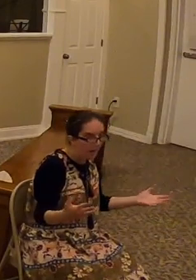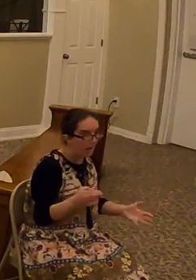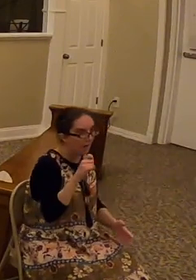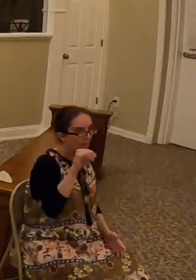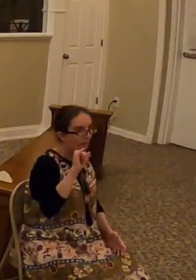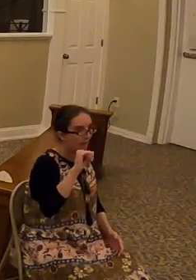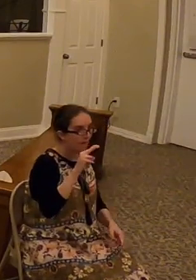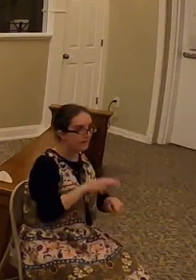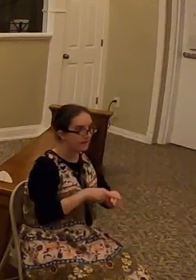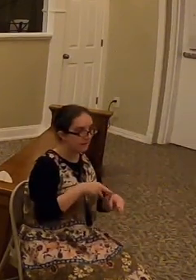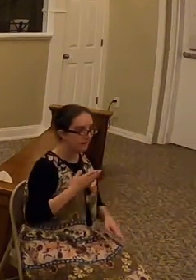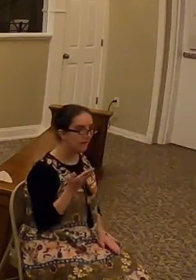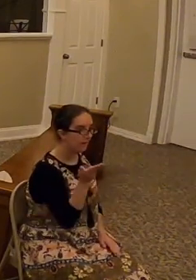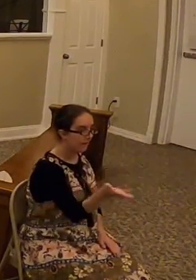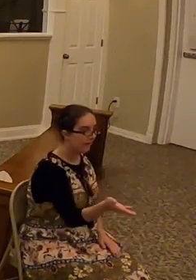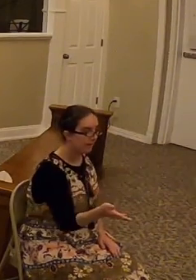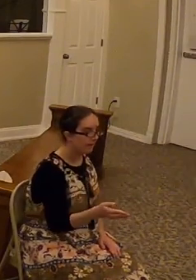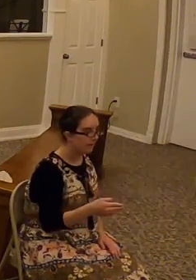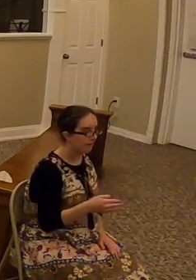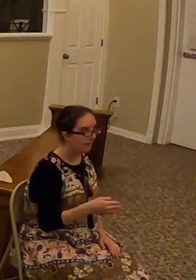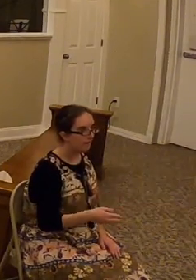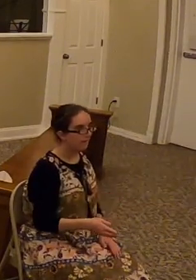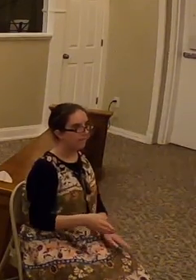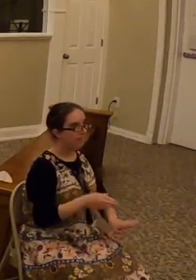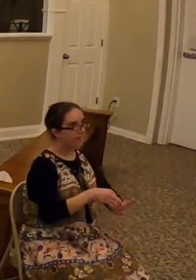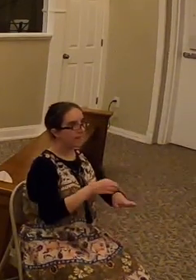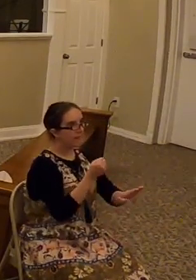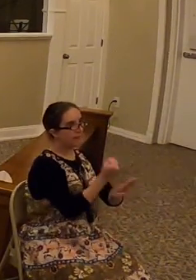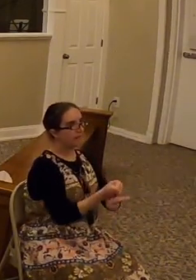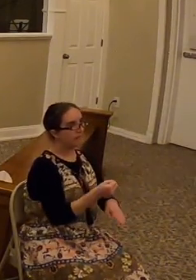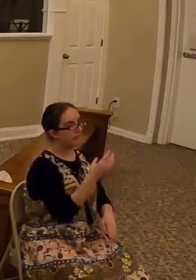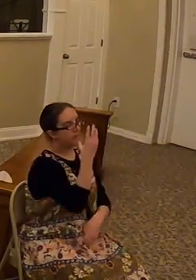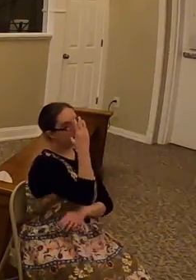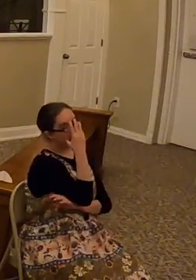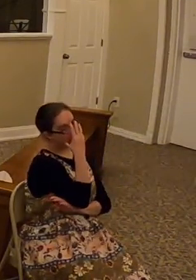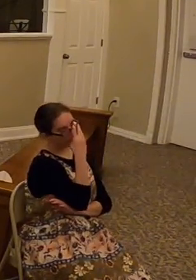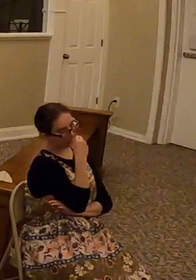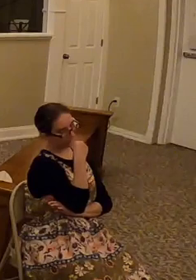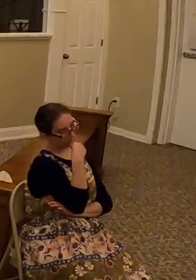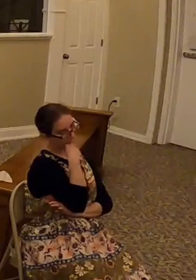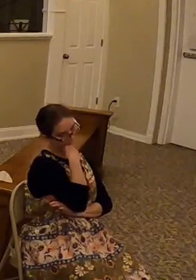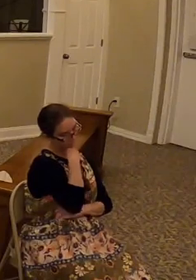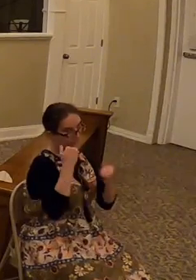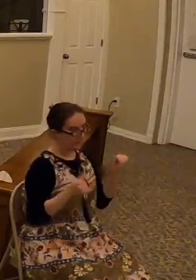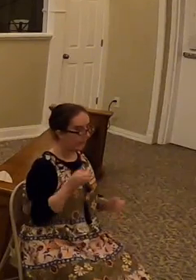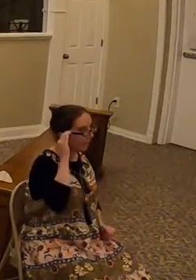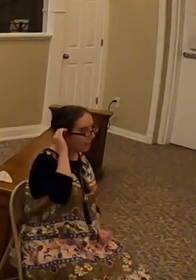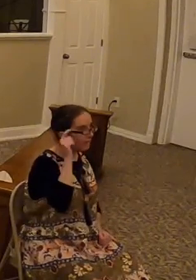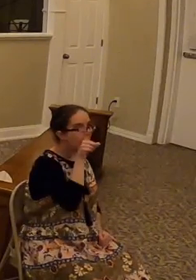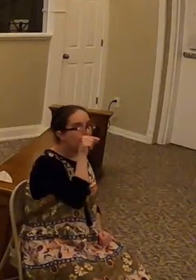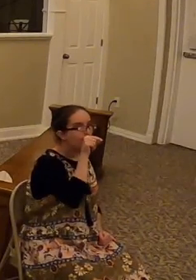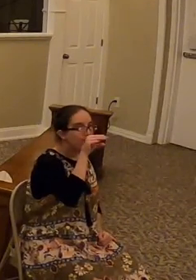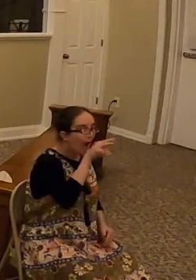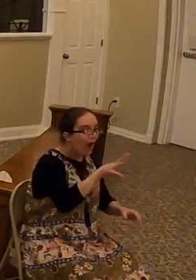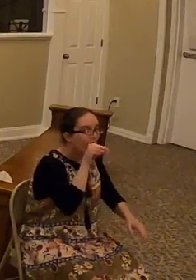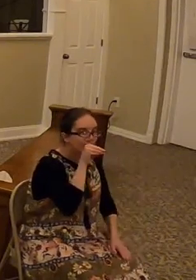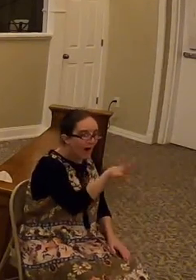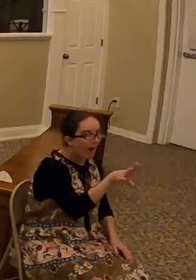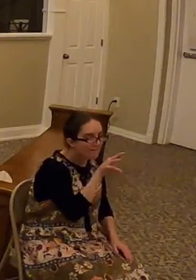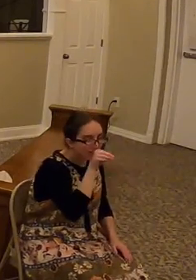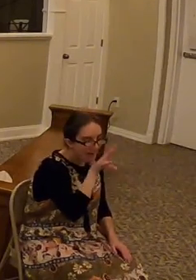And Elijah's sitting over there, just leaning back against a rock, taking a nap. And all of a sudden he hears that crow.